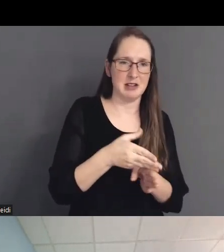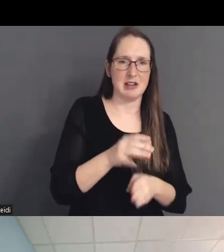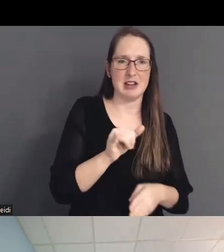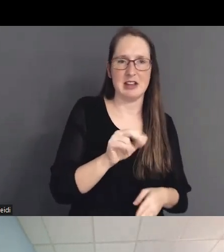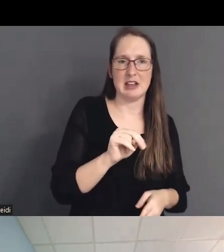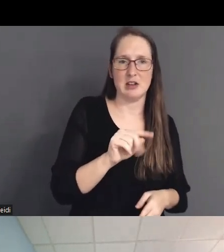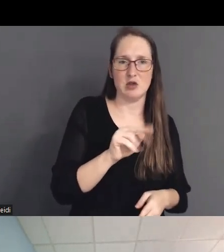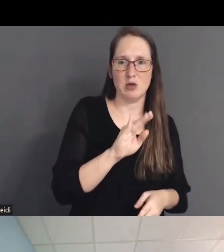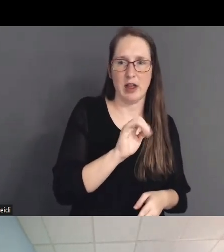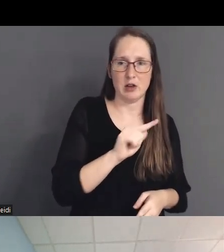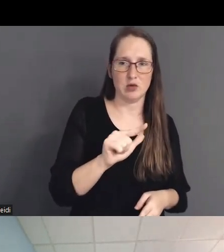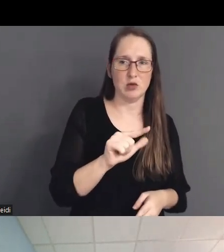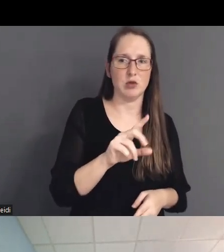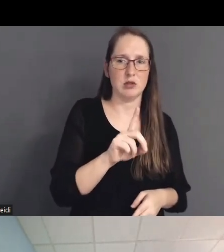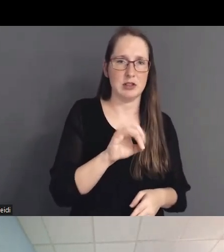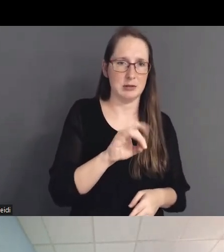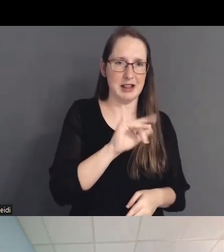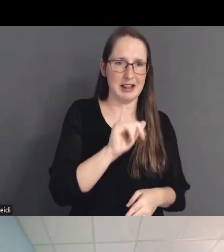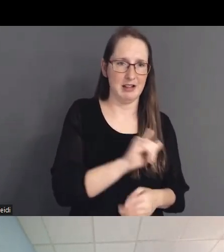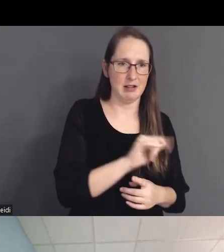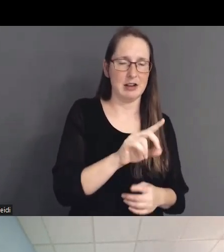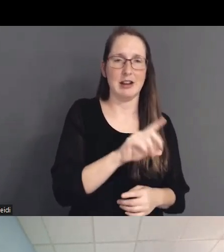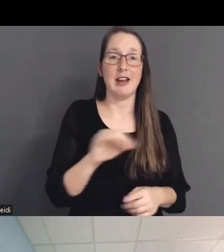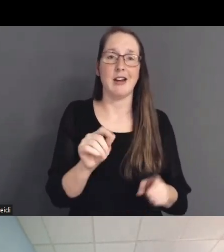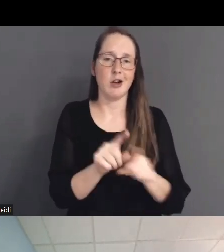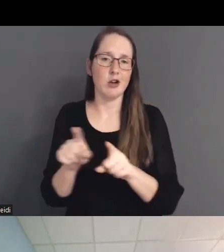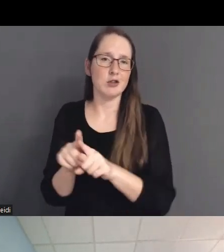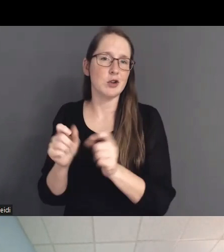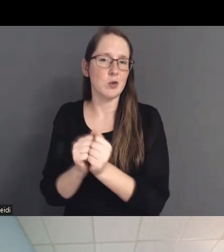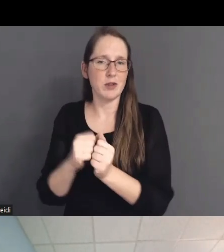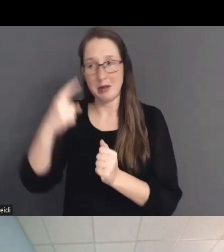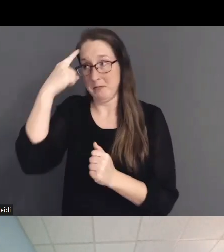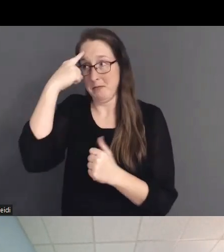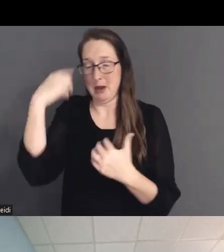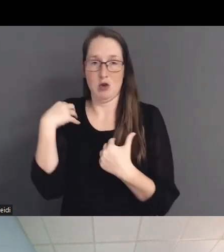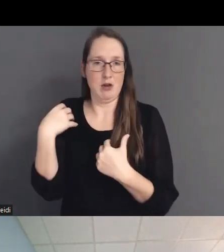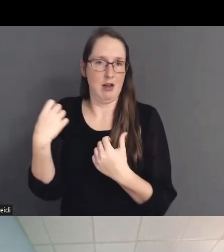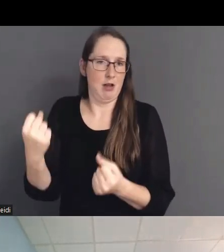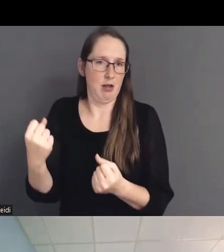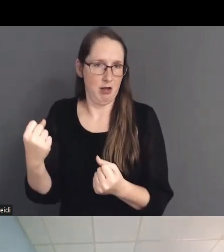intellectual developmental disabilities, as well as a mental health